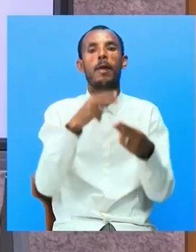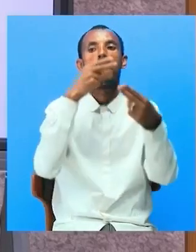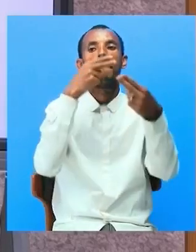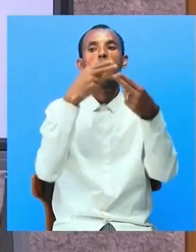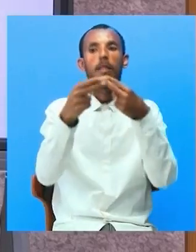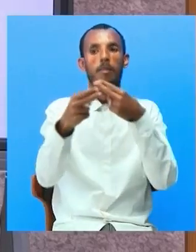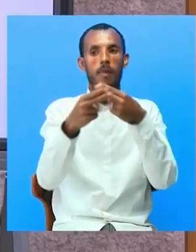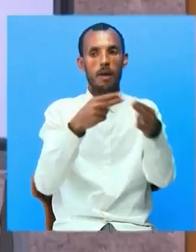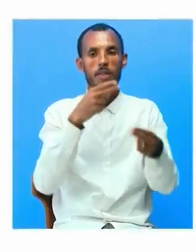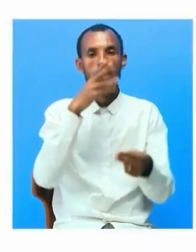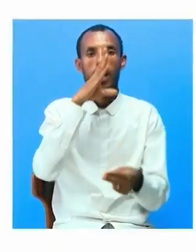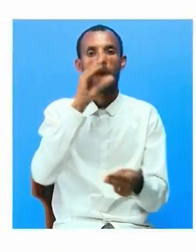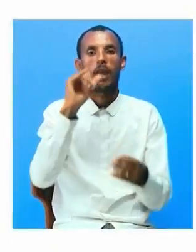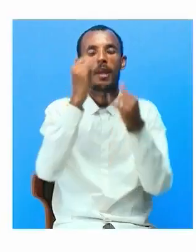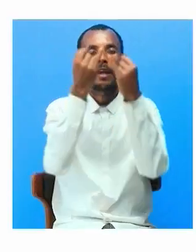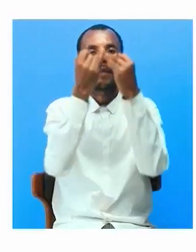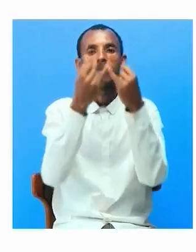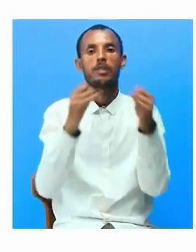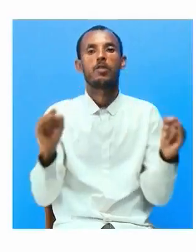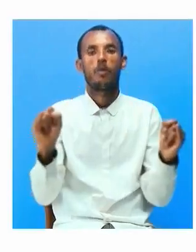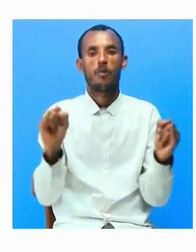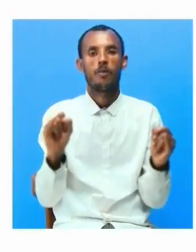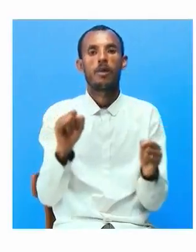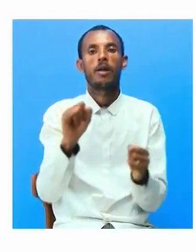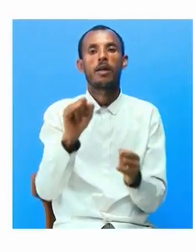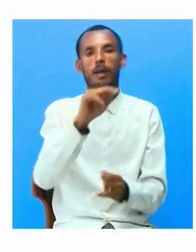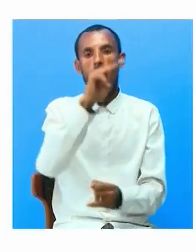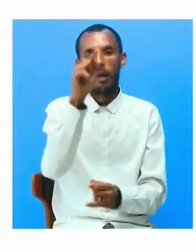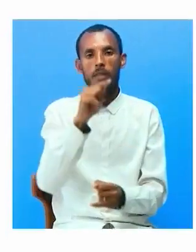multiplication and division of integers.